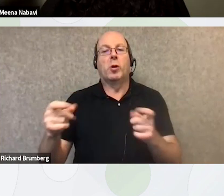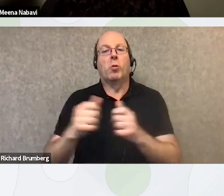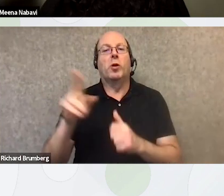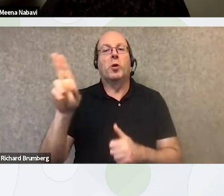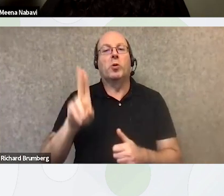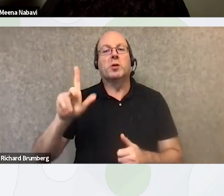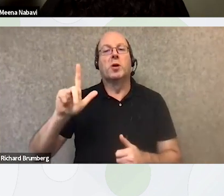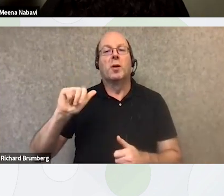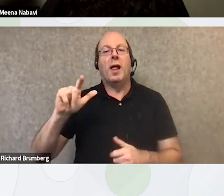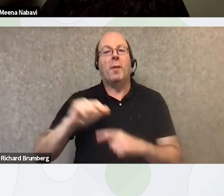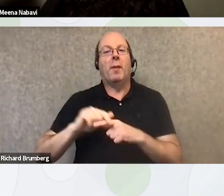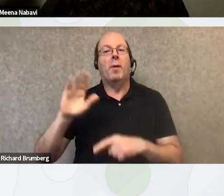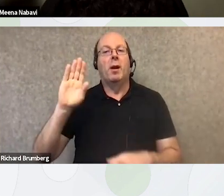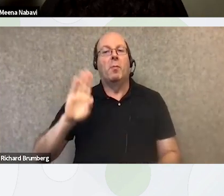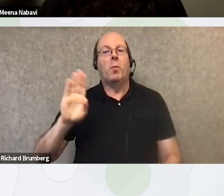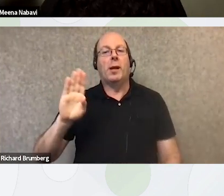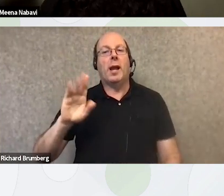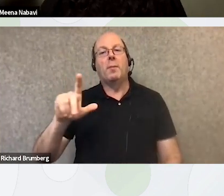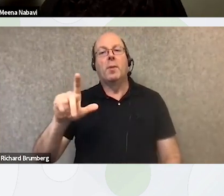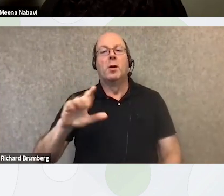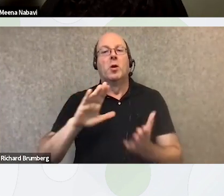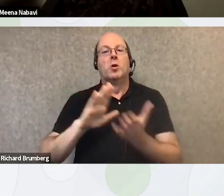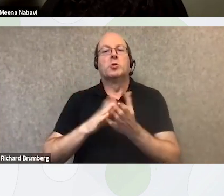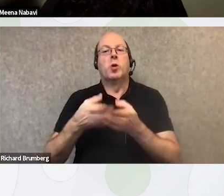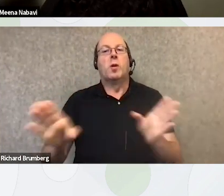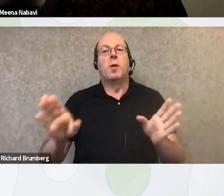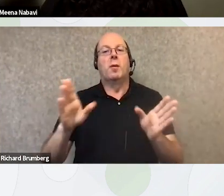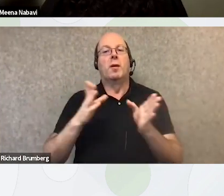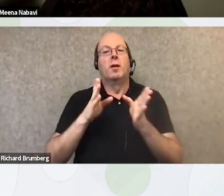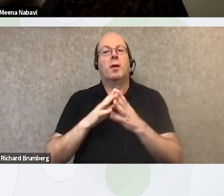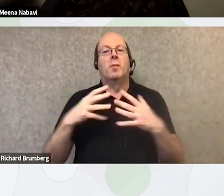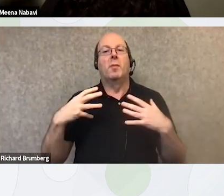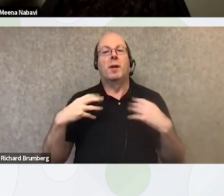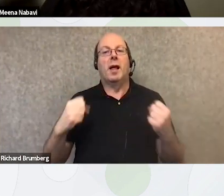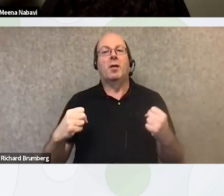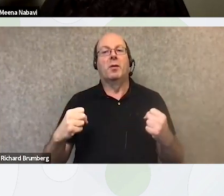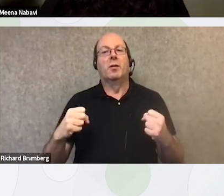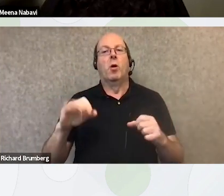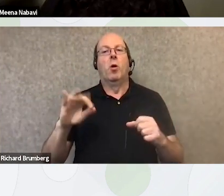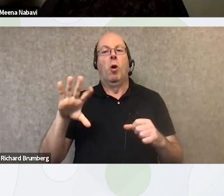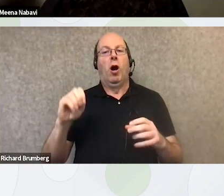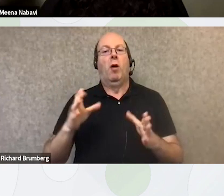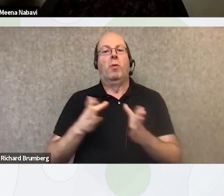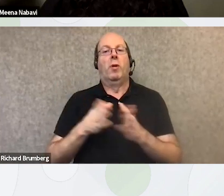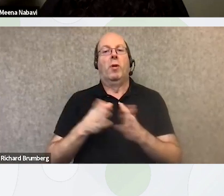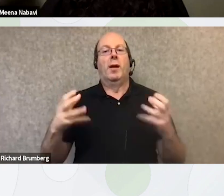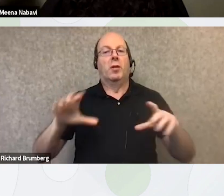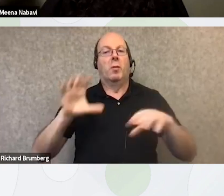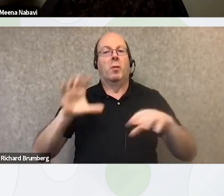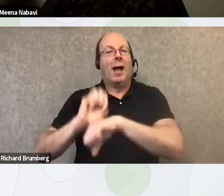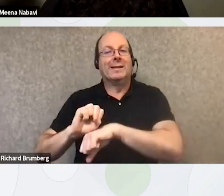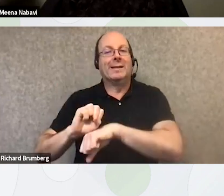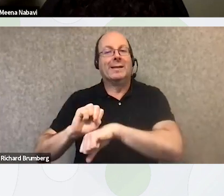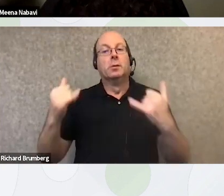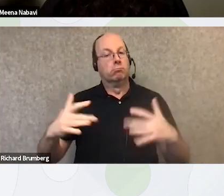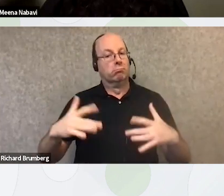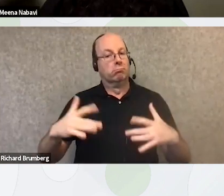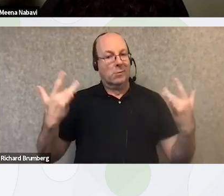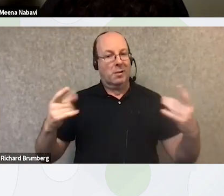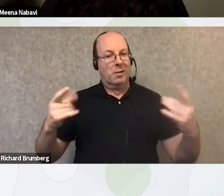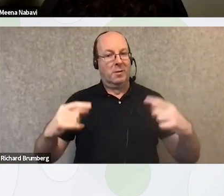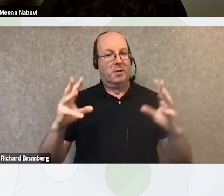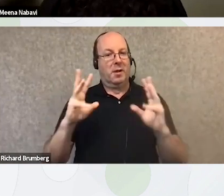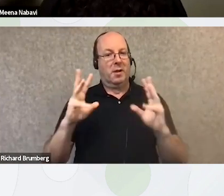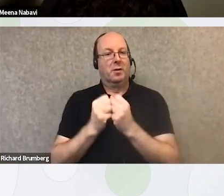at Birmingham School of Public Health's Office of Public Health Practice. I'm excited to welcome you to today's webinar,